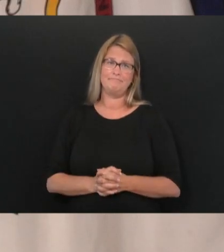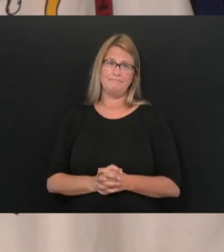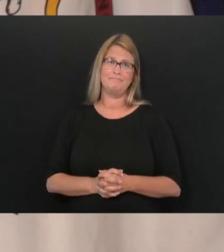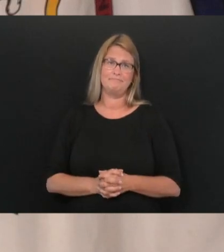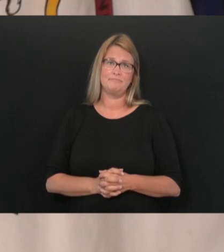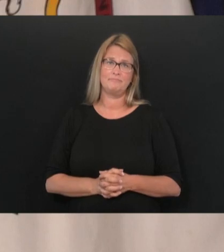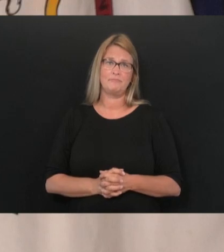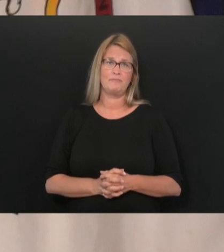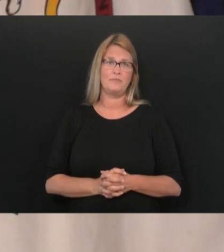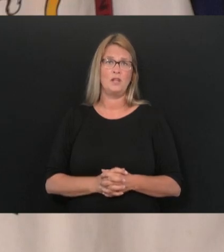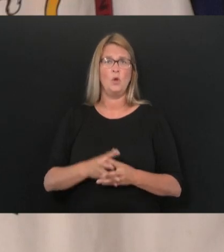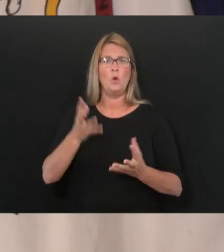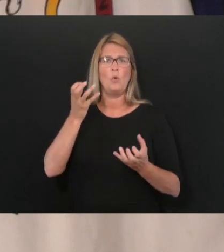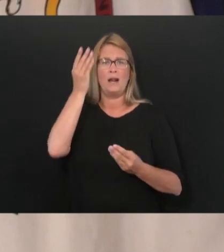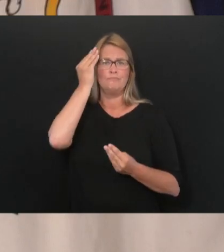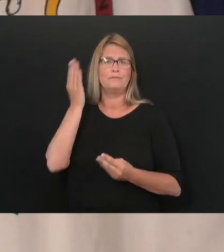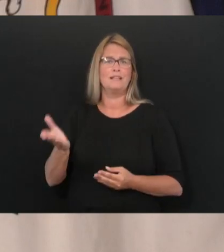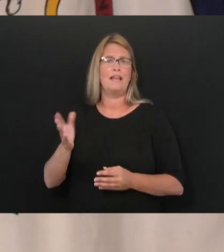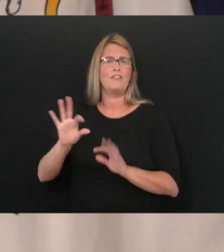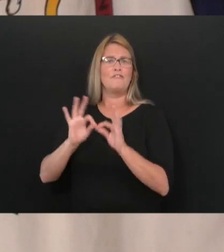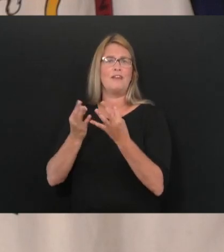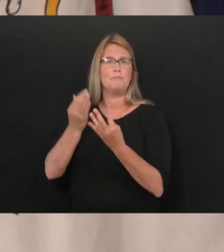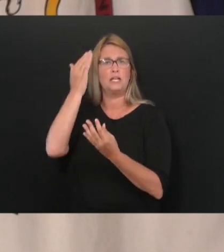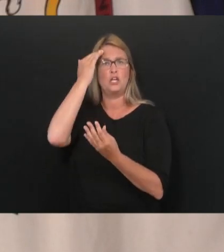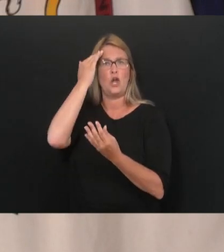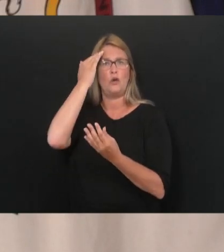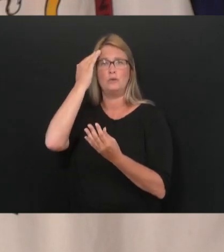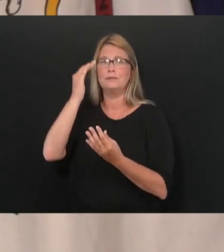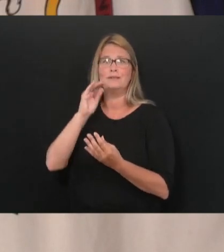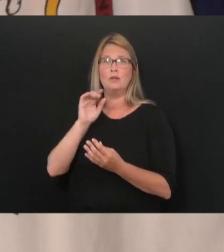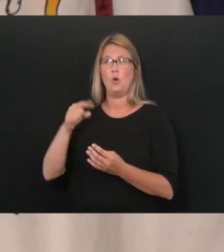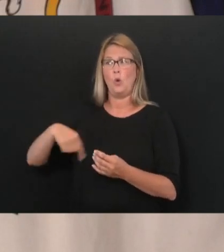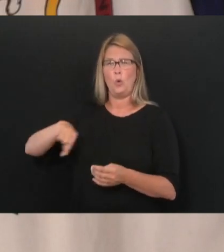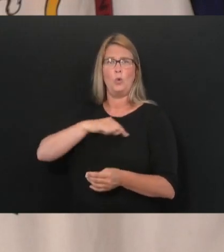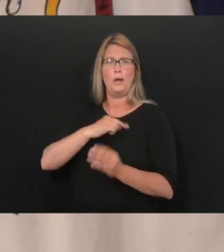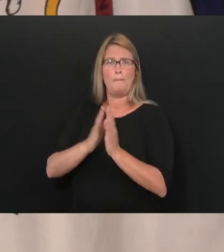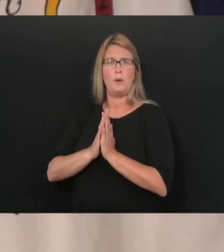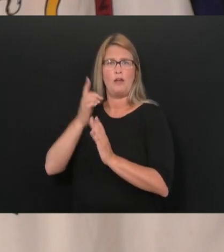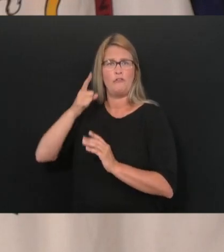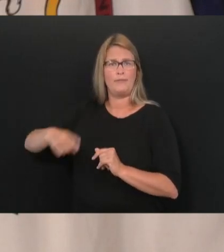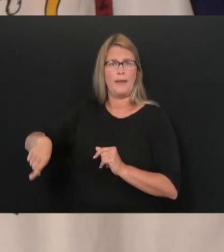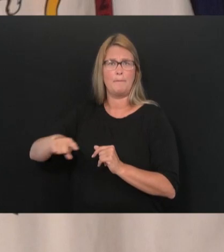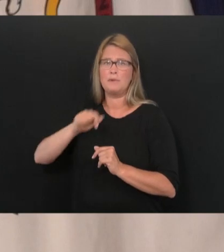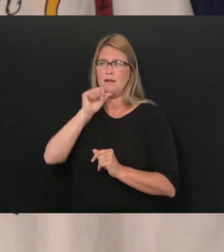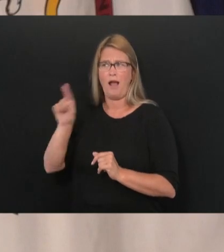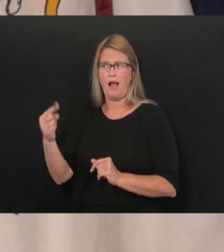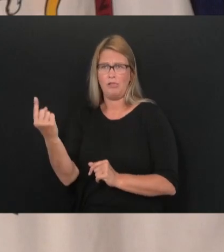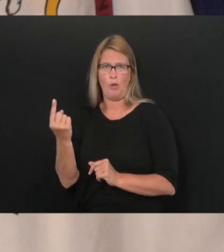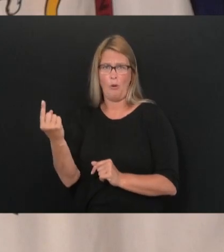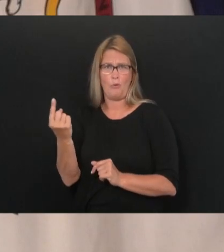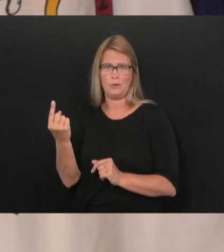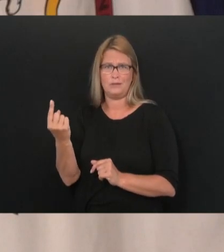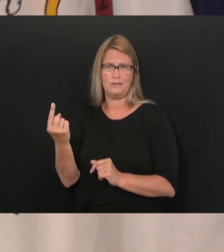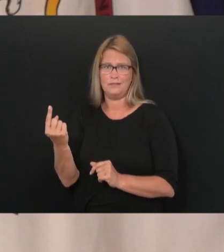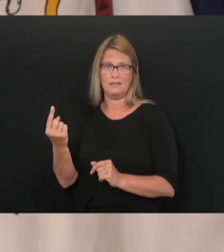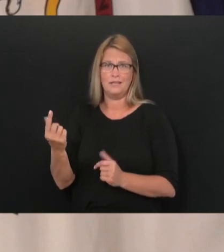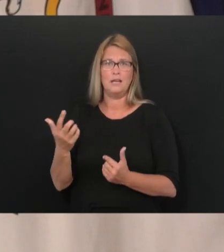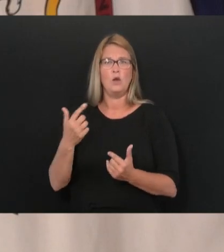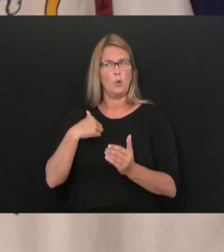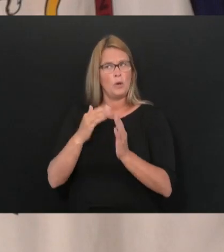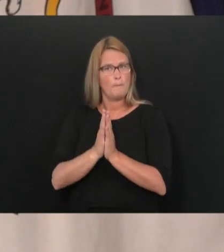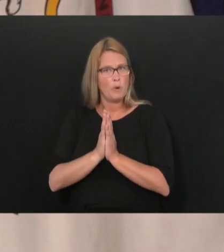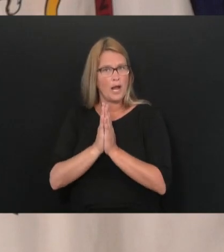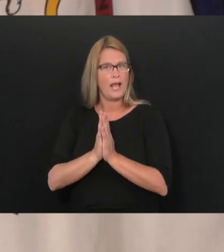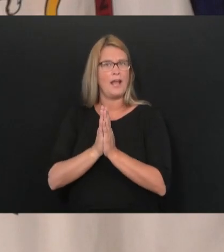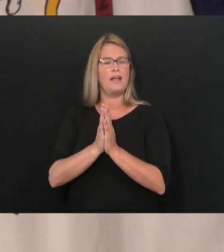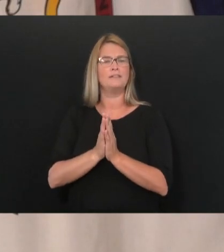and we just need to let the family know they're not alone, that we're all in this together, and we're surely praying for him and praying for